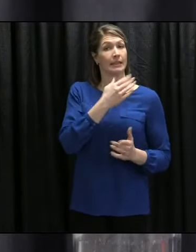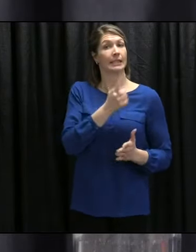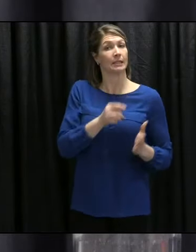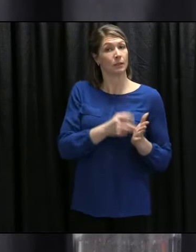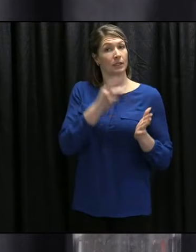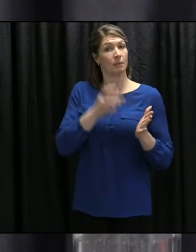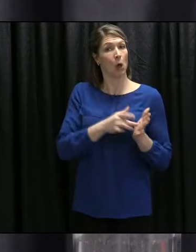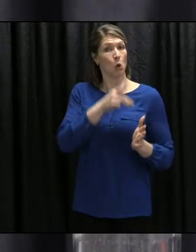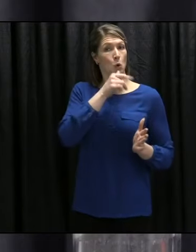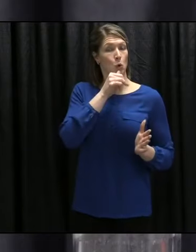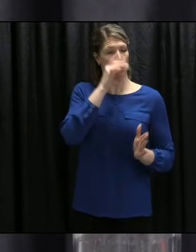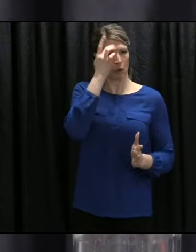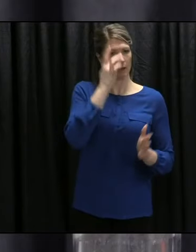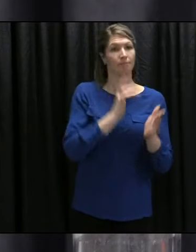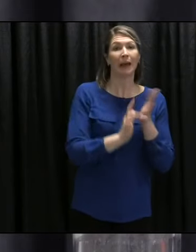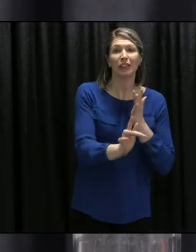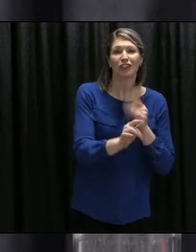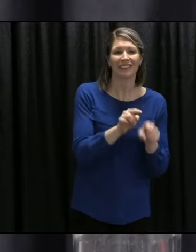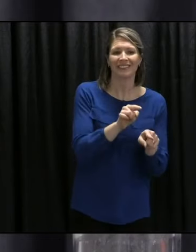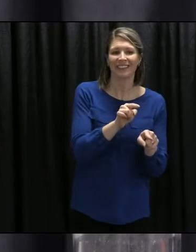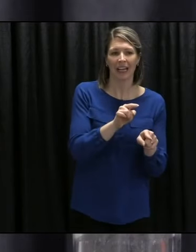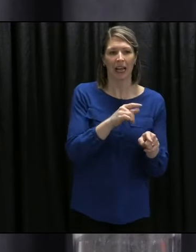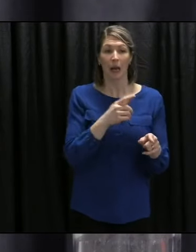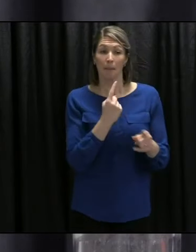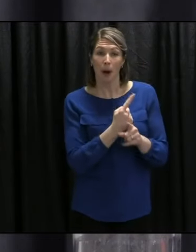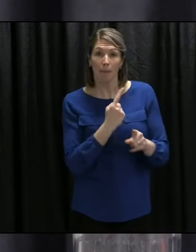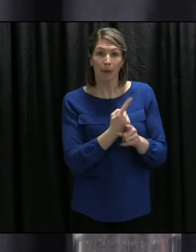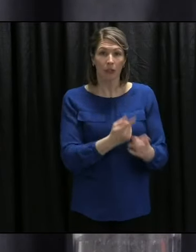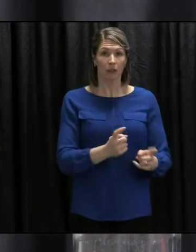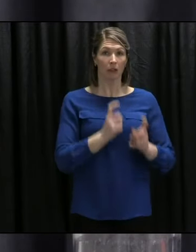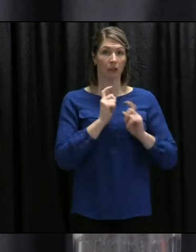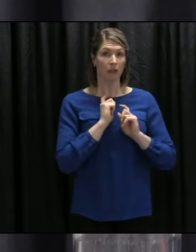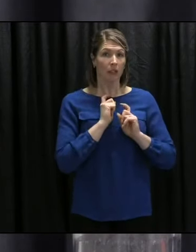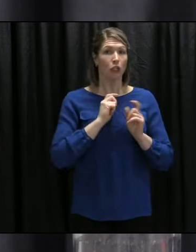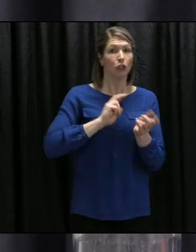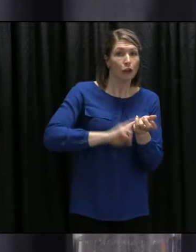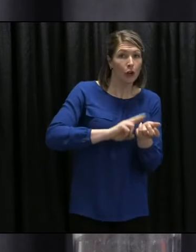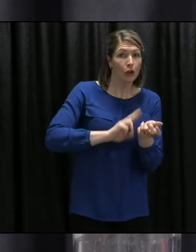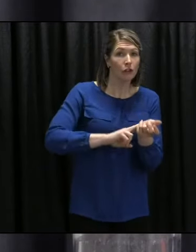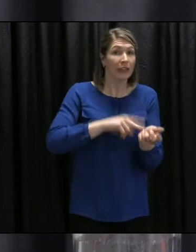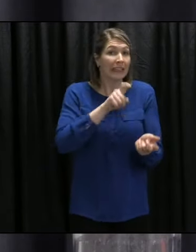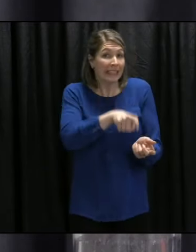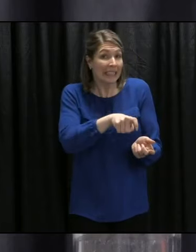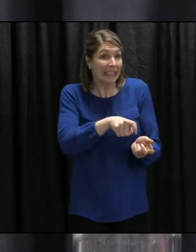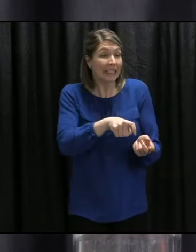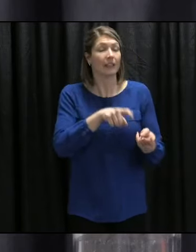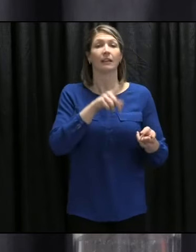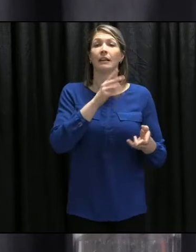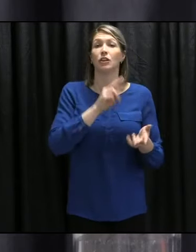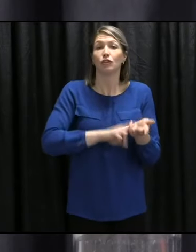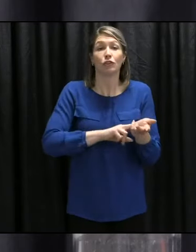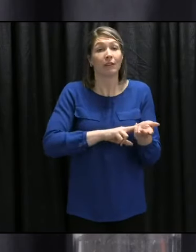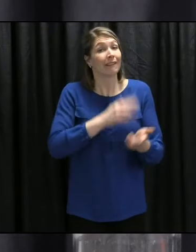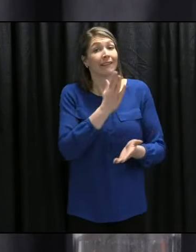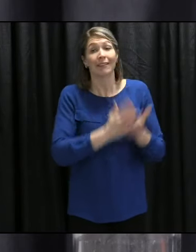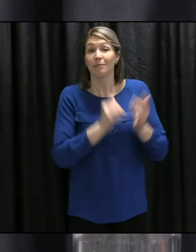staff, others don't. So it's very much tailored to the individual area and the homes that are operating